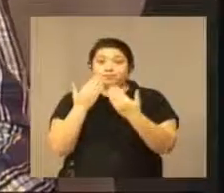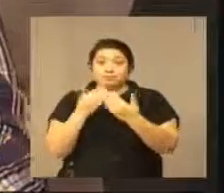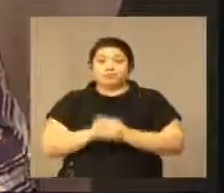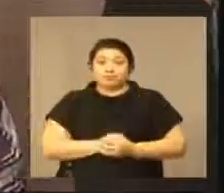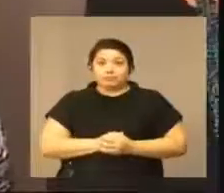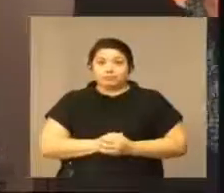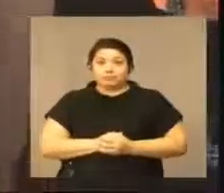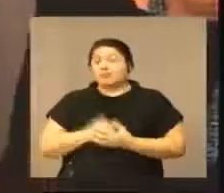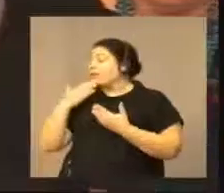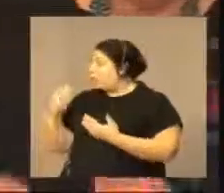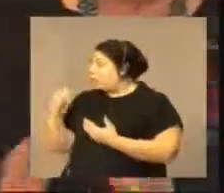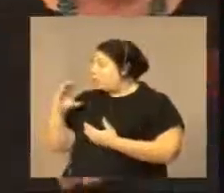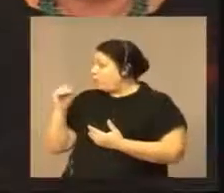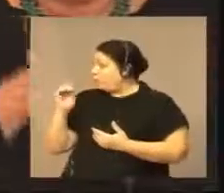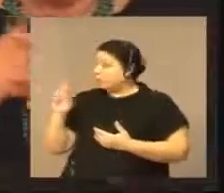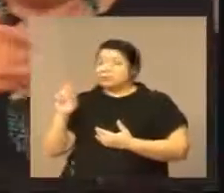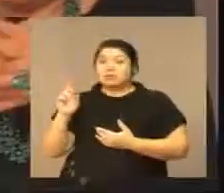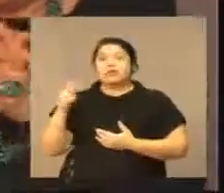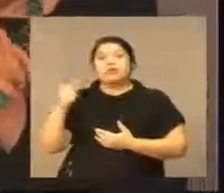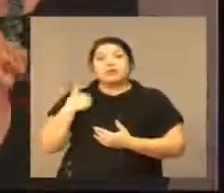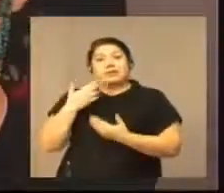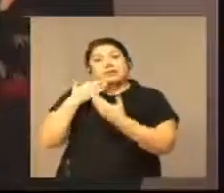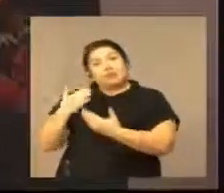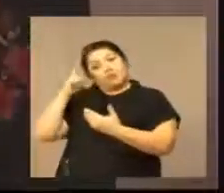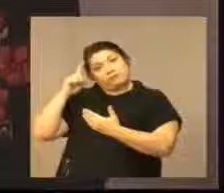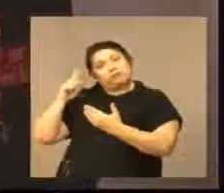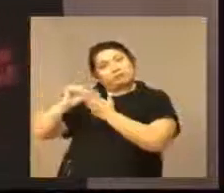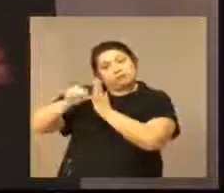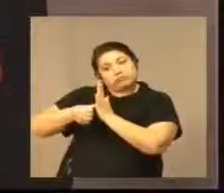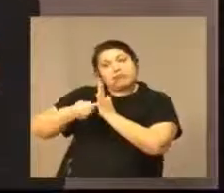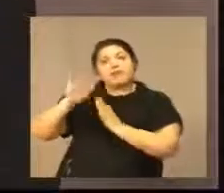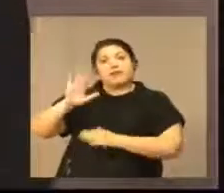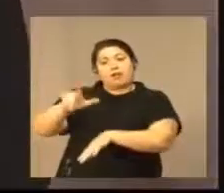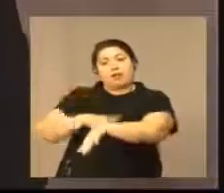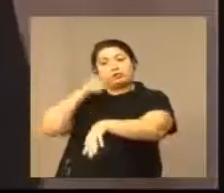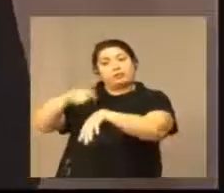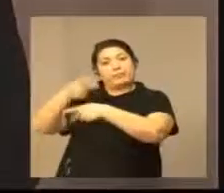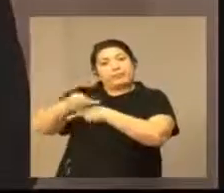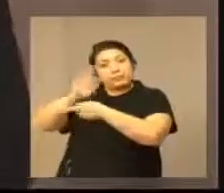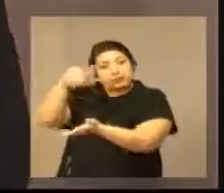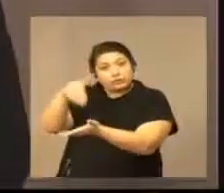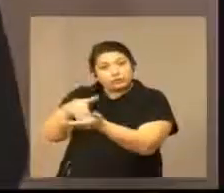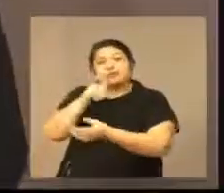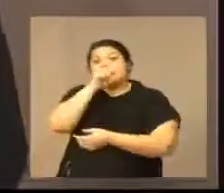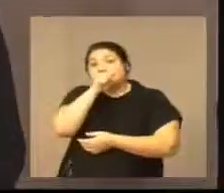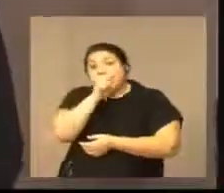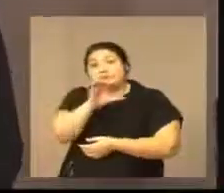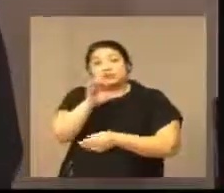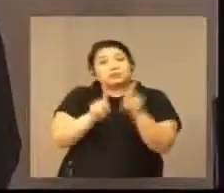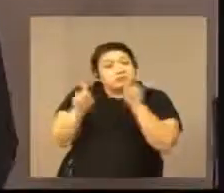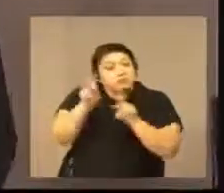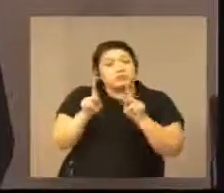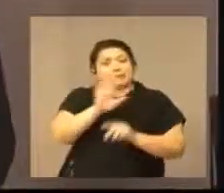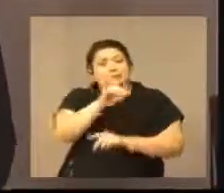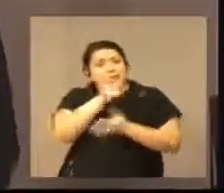Thank you, Omar. Thank you very much for highlighting the long-term care facilities and seniors' needs and